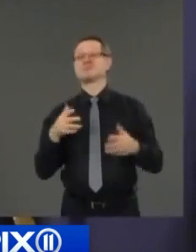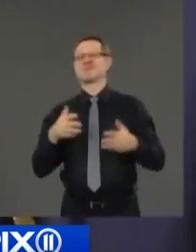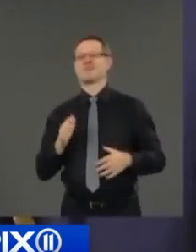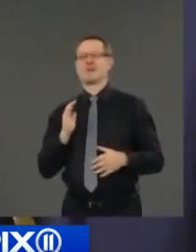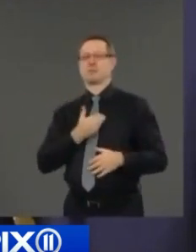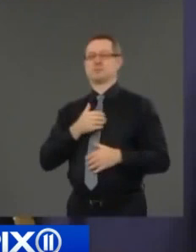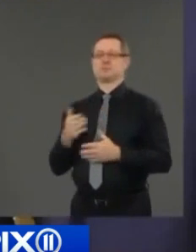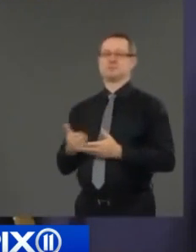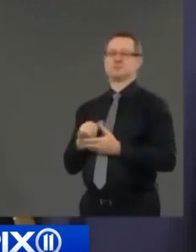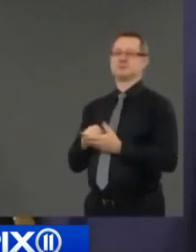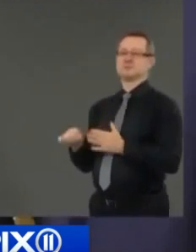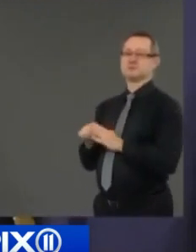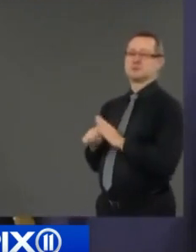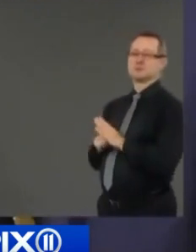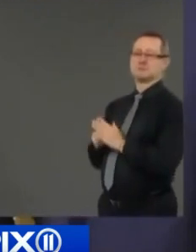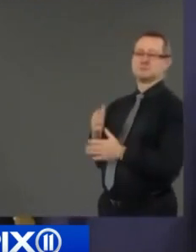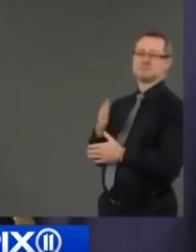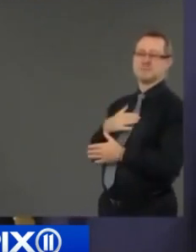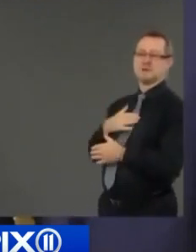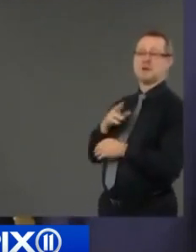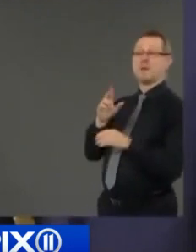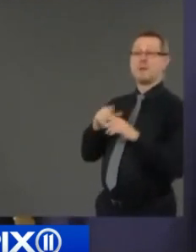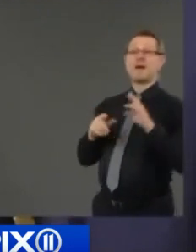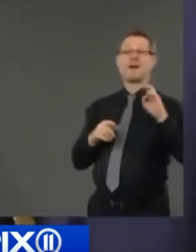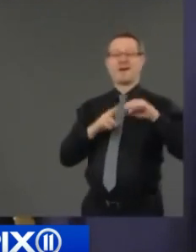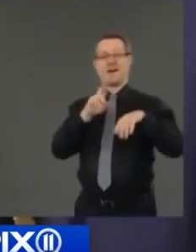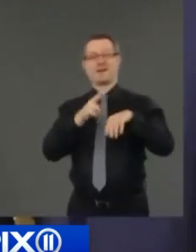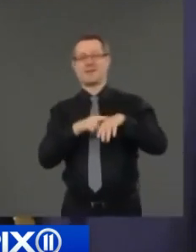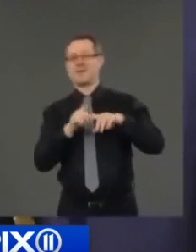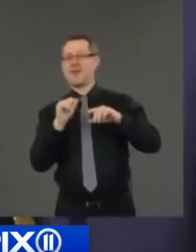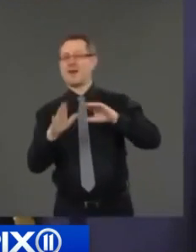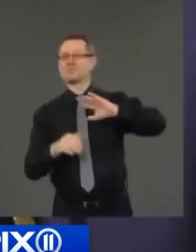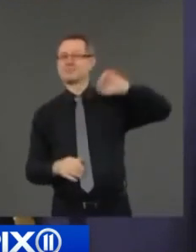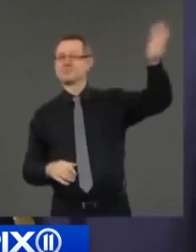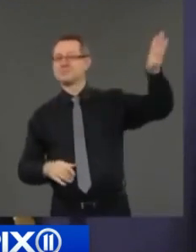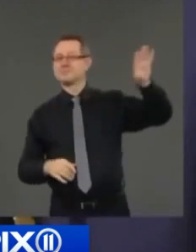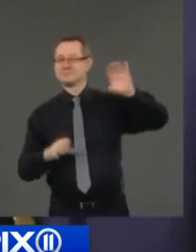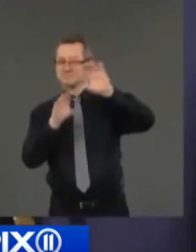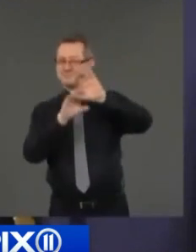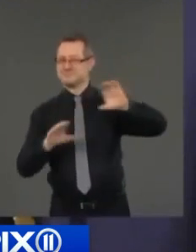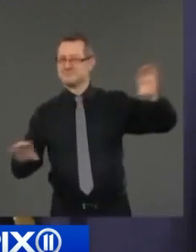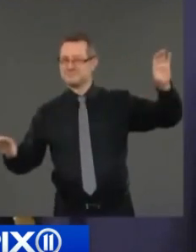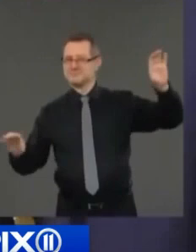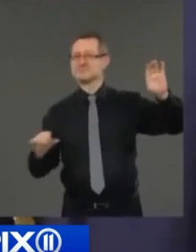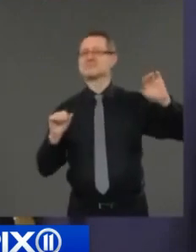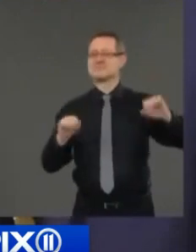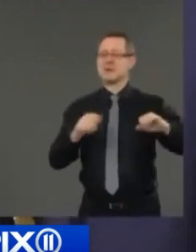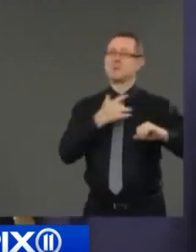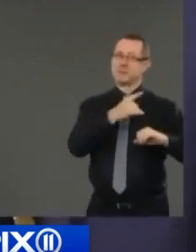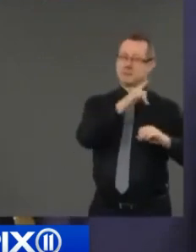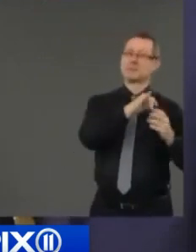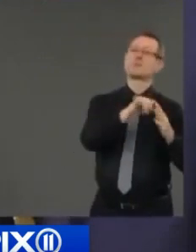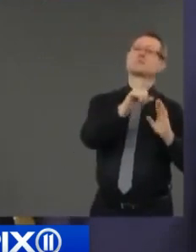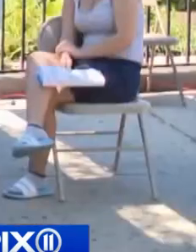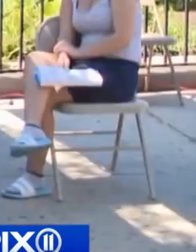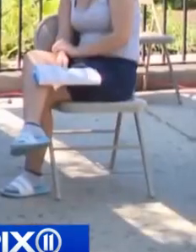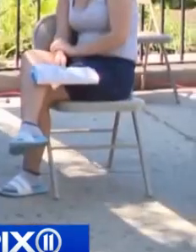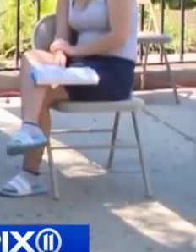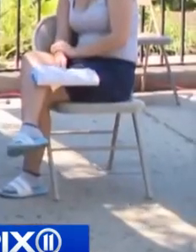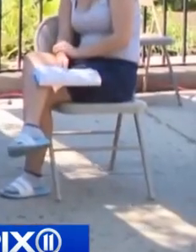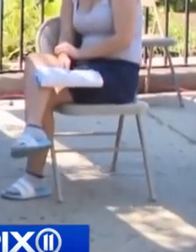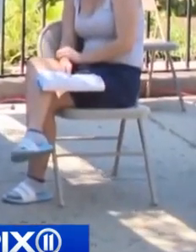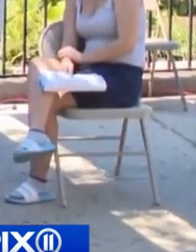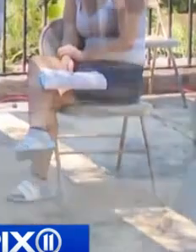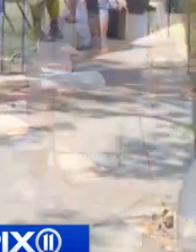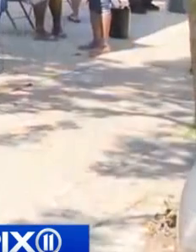longer. It is, because it's running into the national backlog.